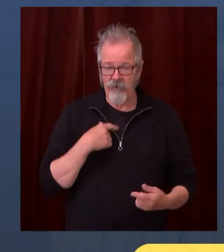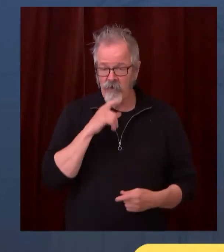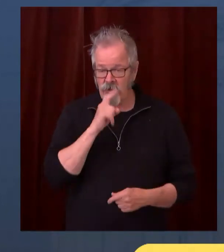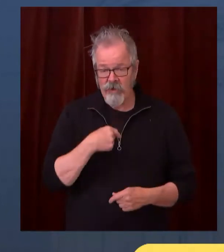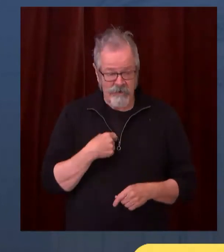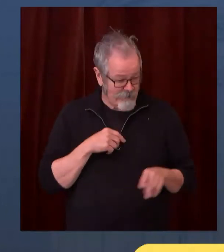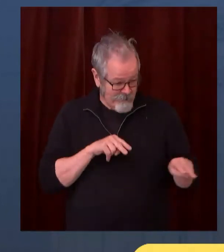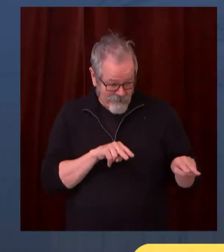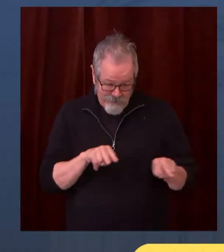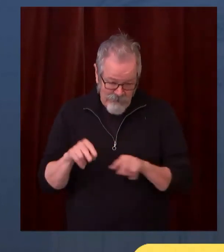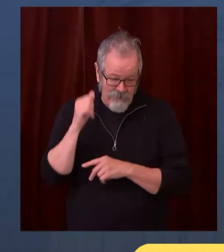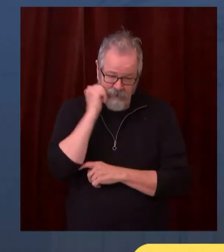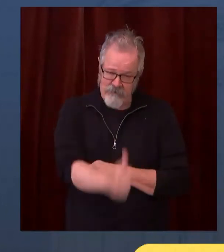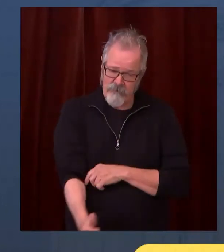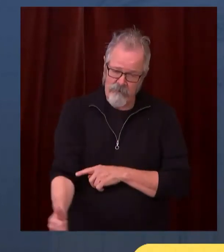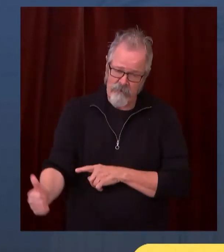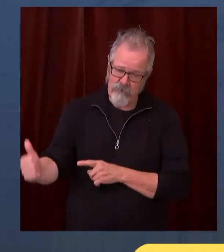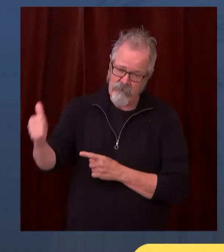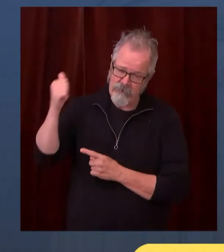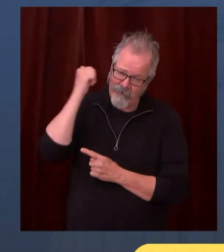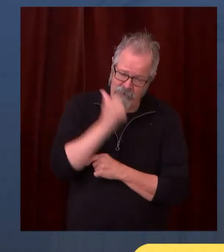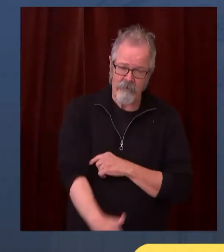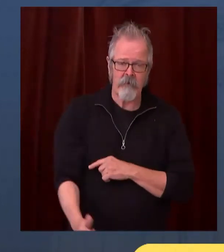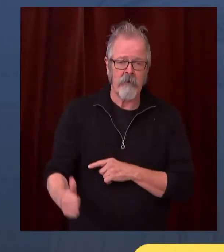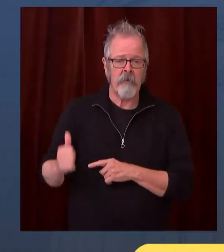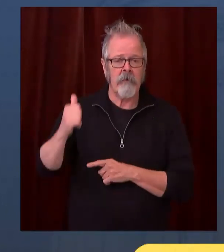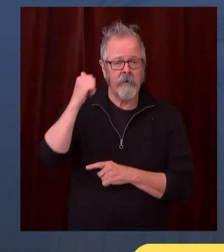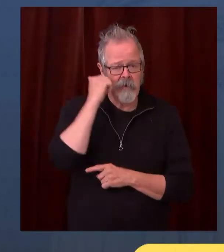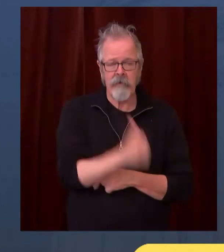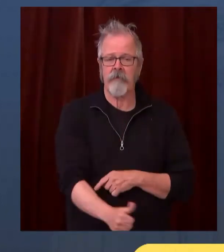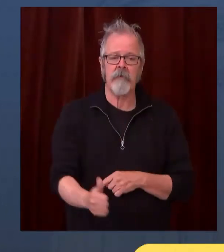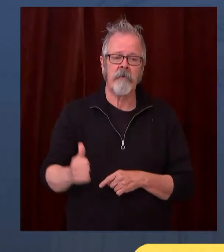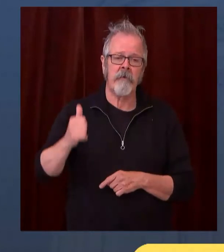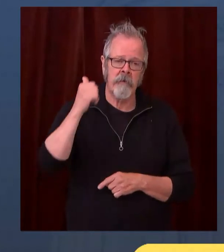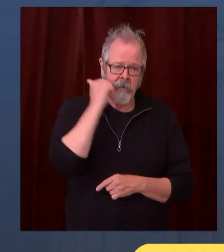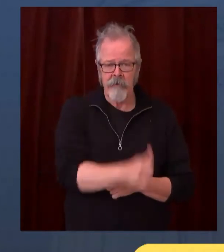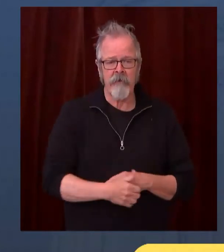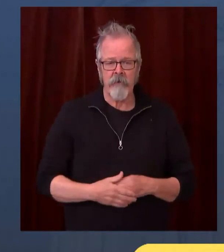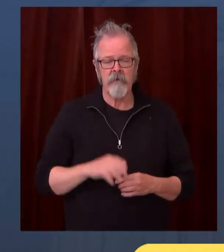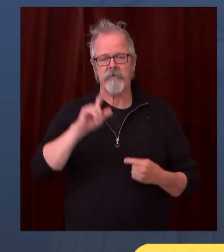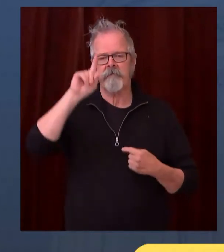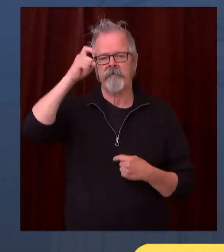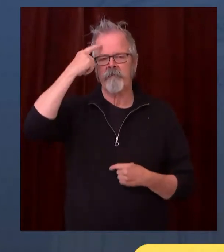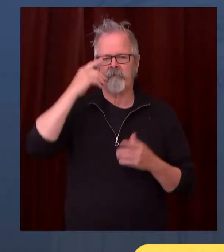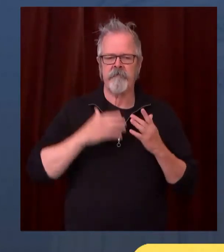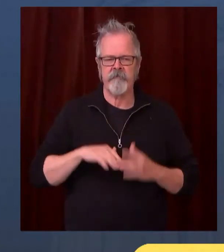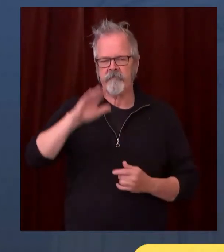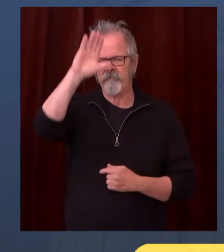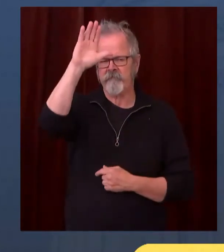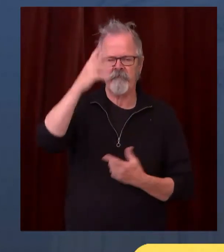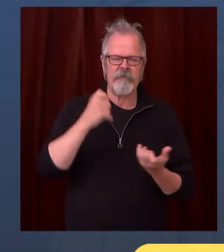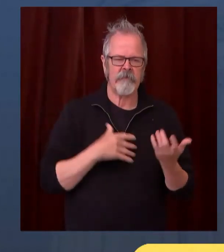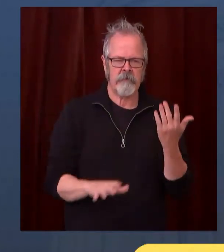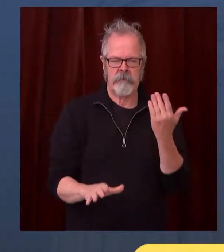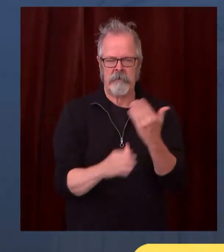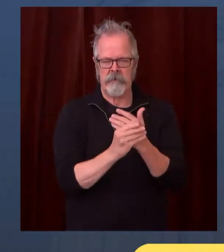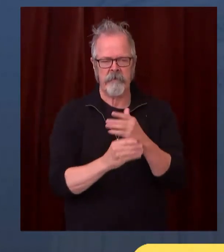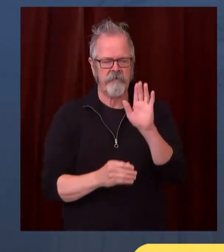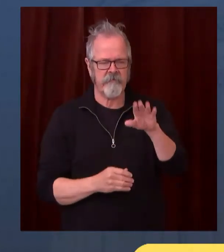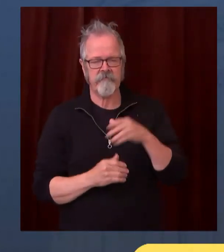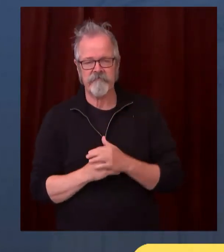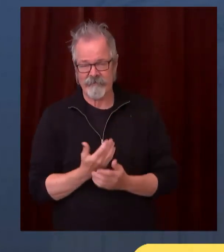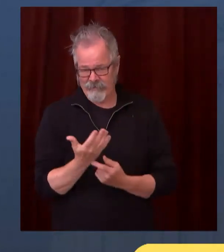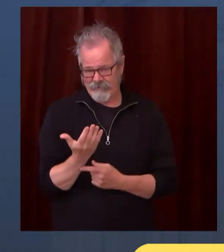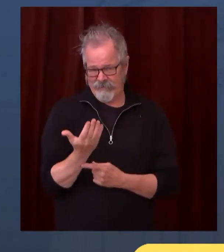Can I add something? Thanks, John and Cheryl. I want to add something in part to Essex question about why we